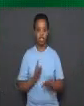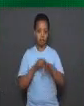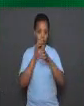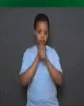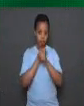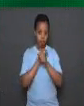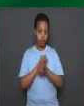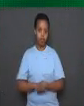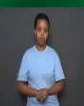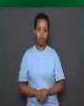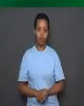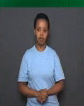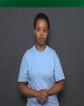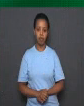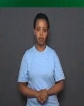Time's up.